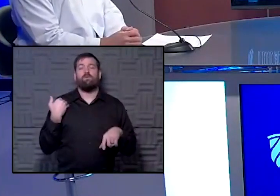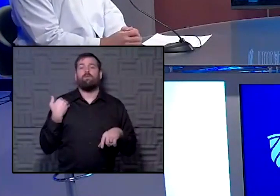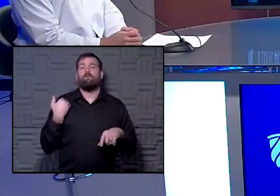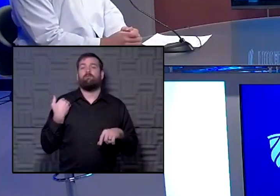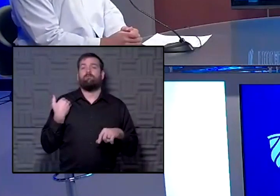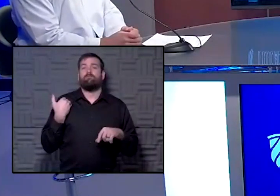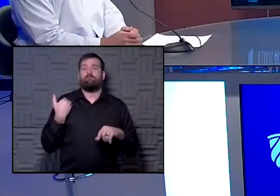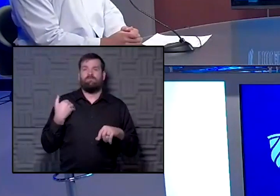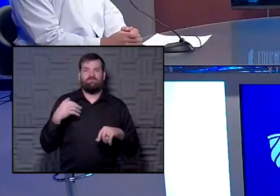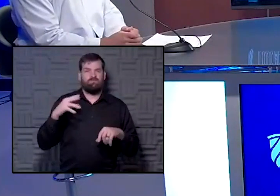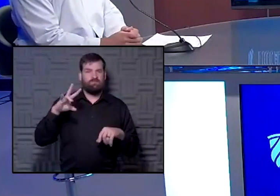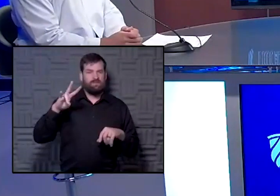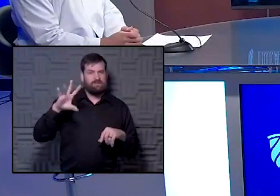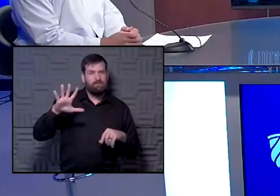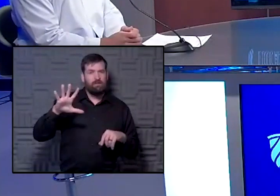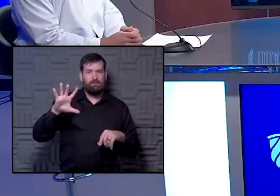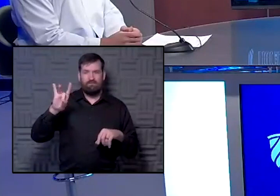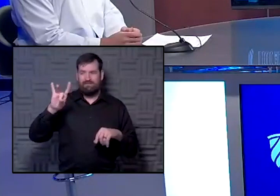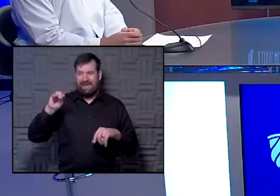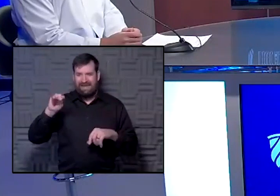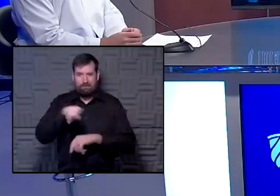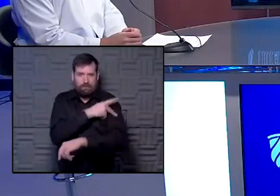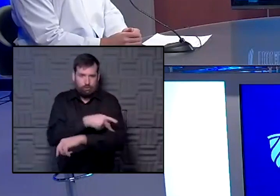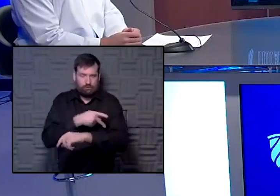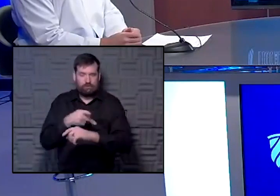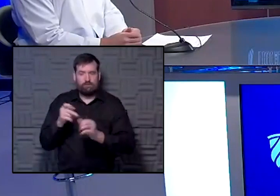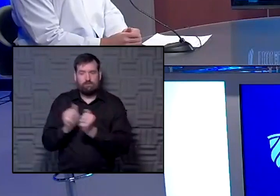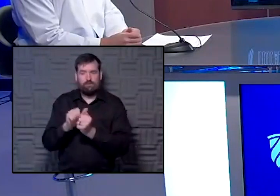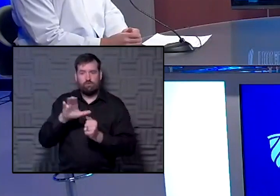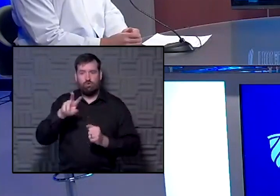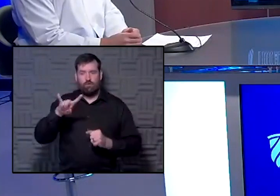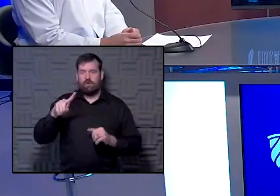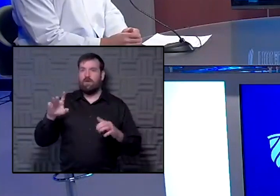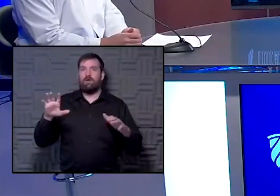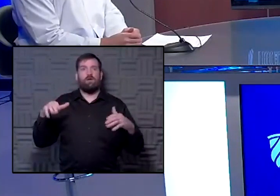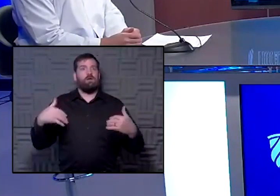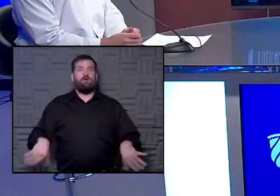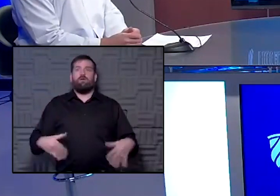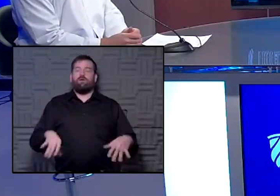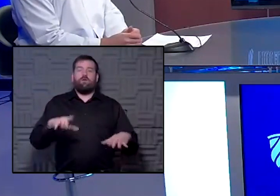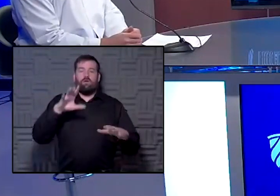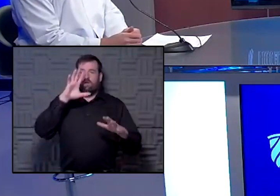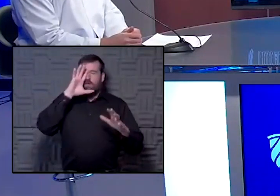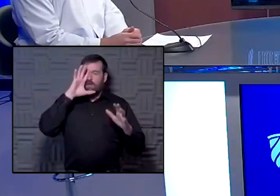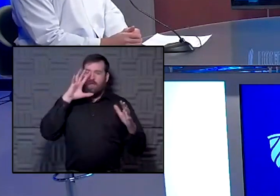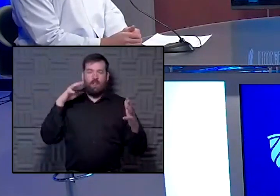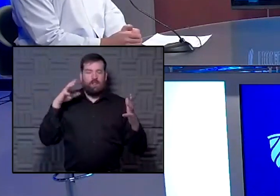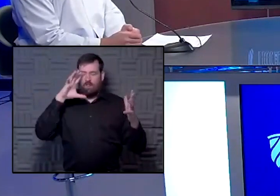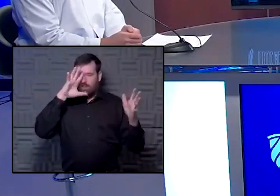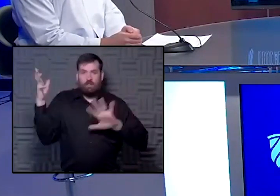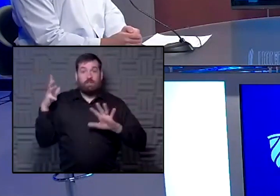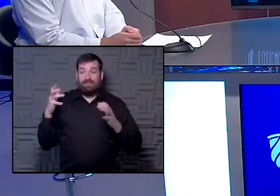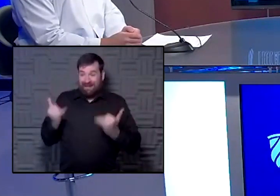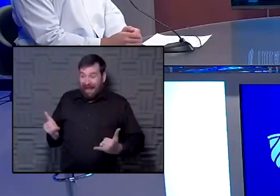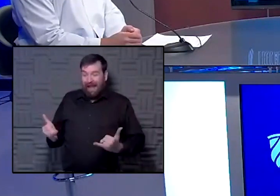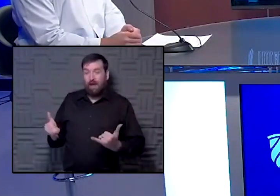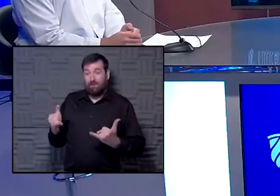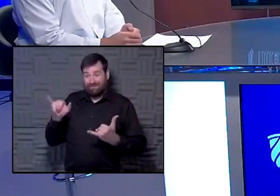got 75 or 80 patients in your hospital with COVID, we would have been like, oh my God, it's a 4-alarm fire. And now we're like, oh my gosh, it's so much better.